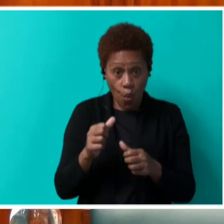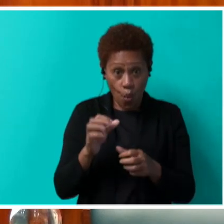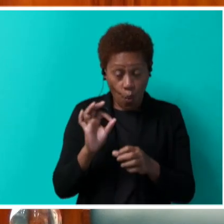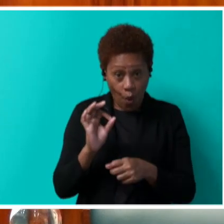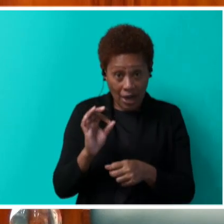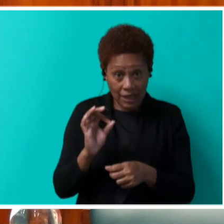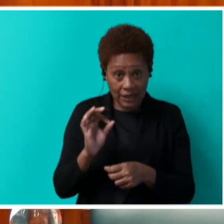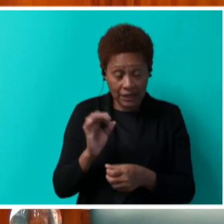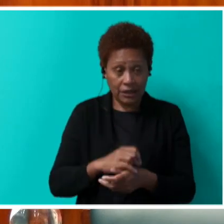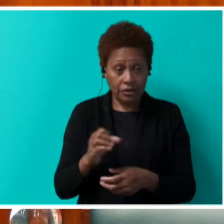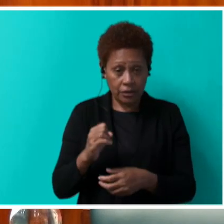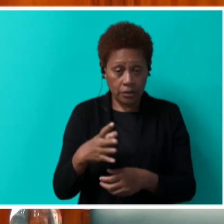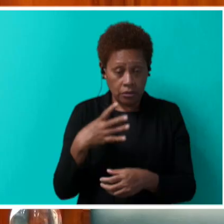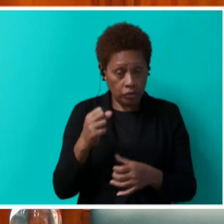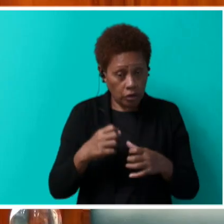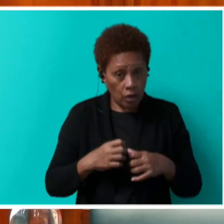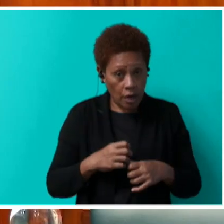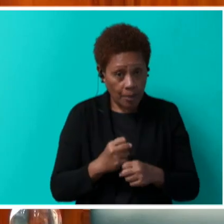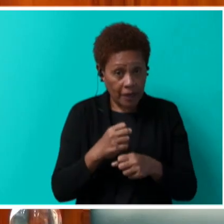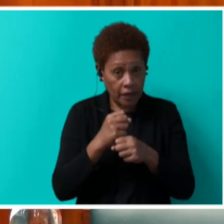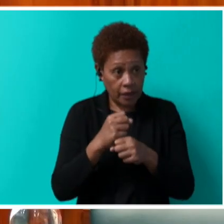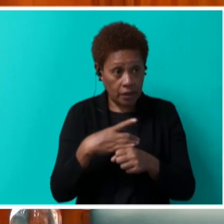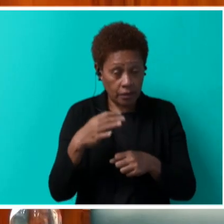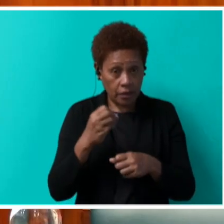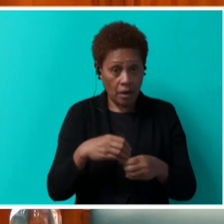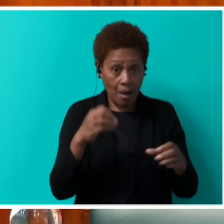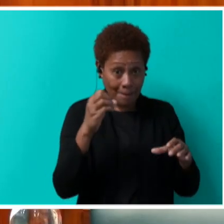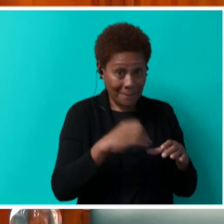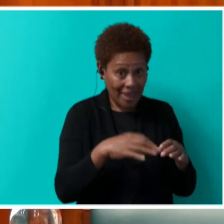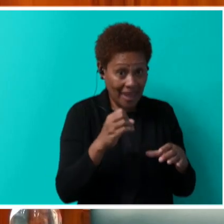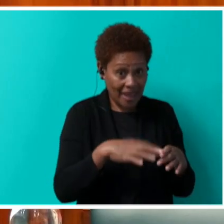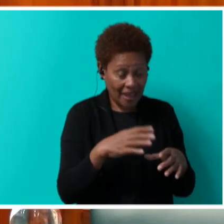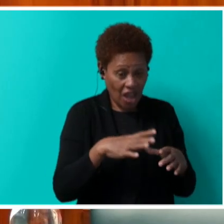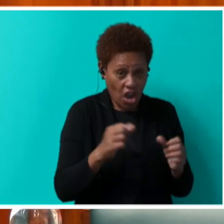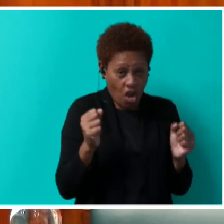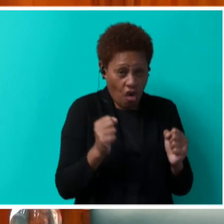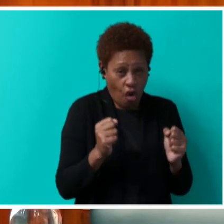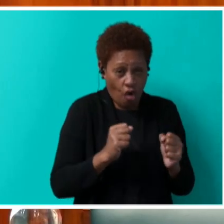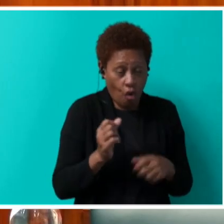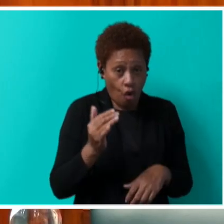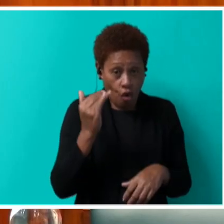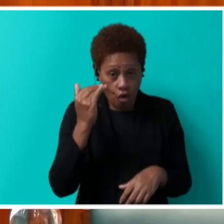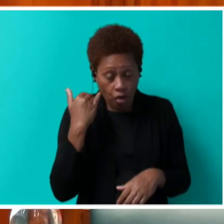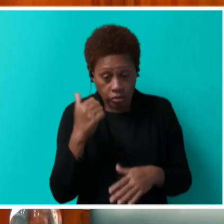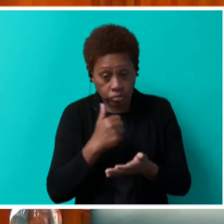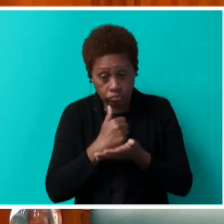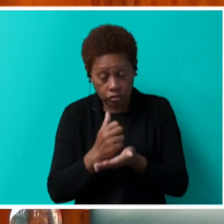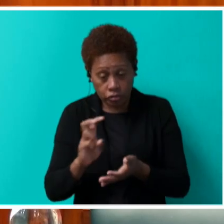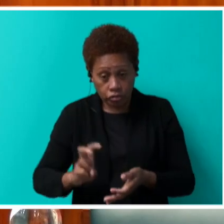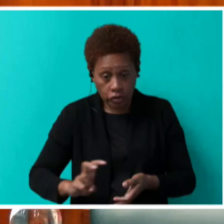infrastructure investment to upgrade packing sheds, cold rooms, and support transport